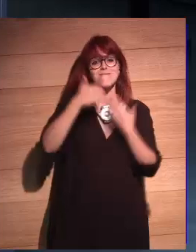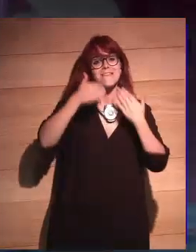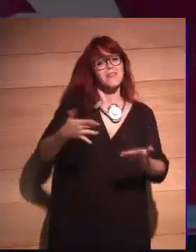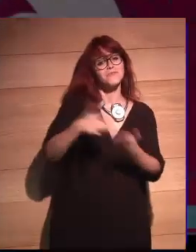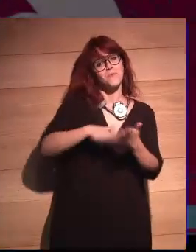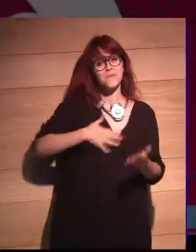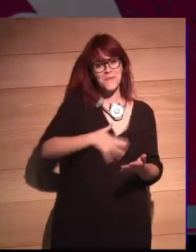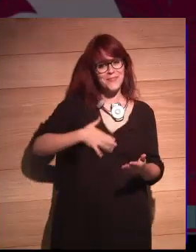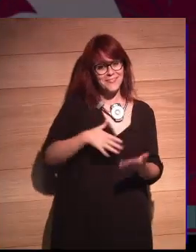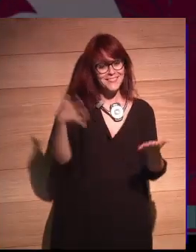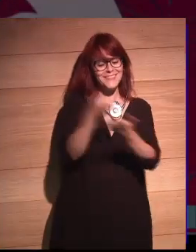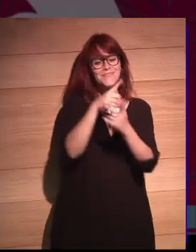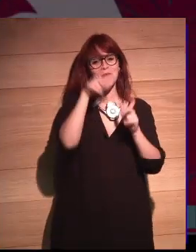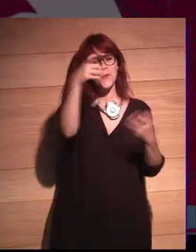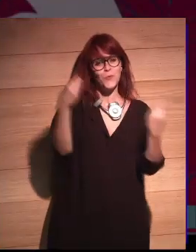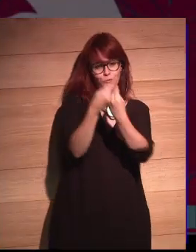much.